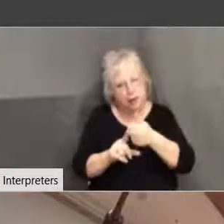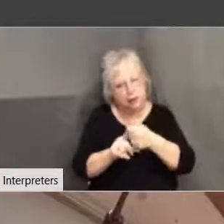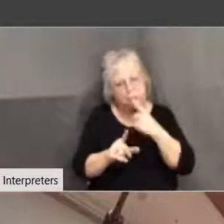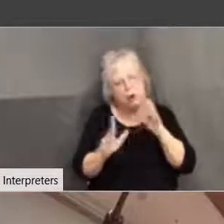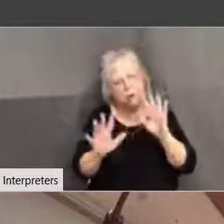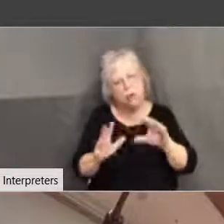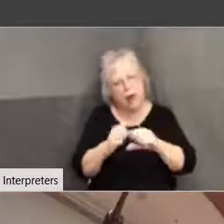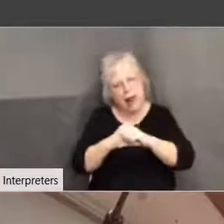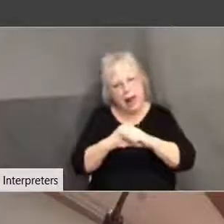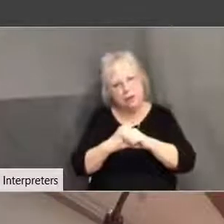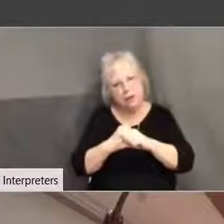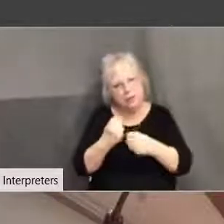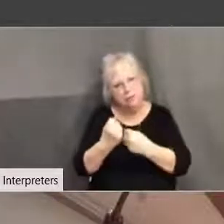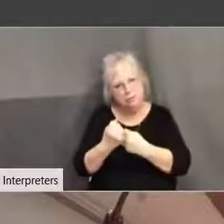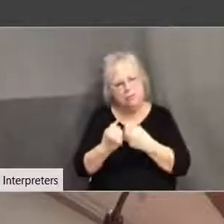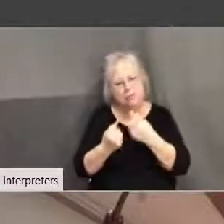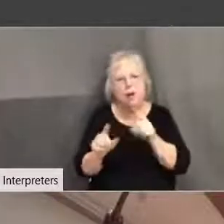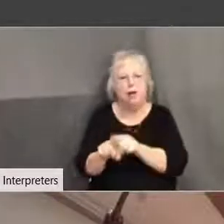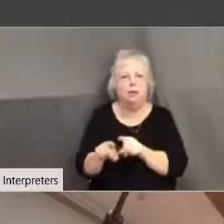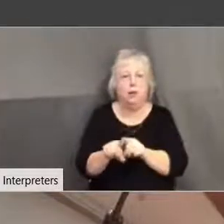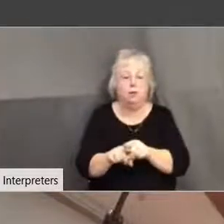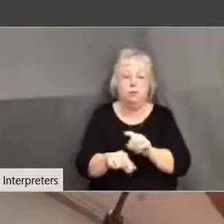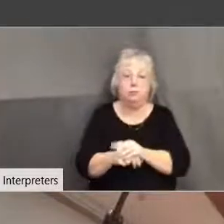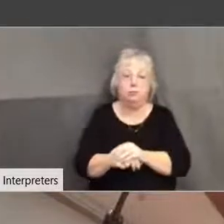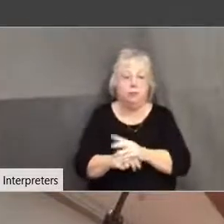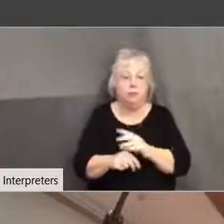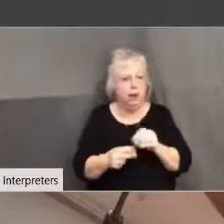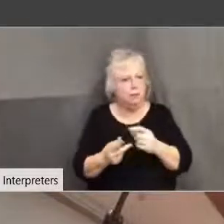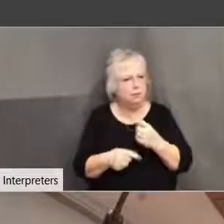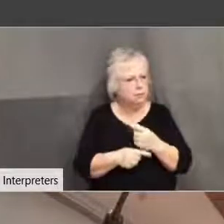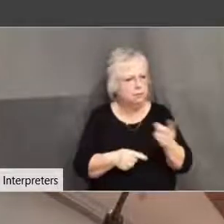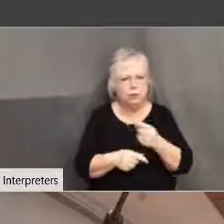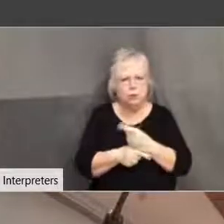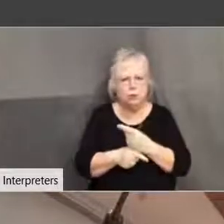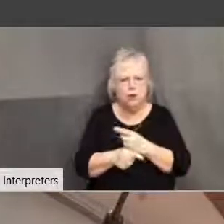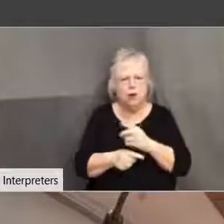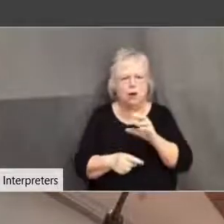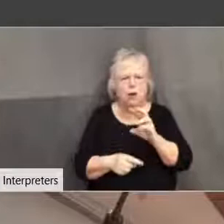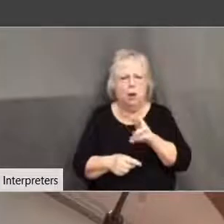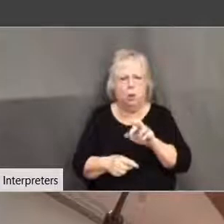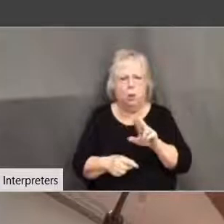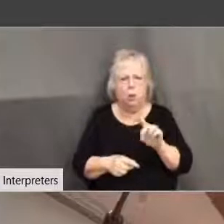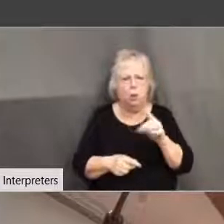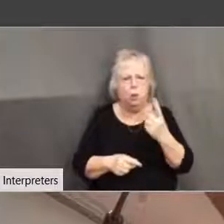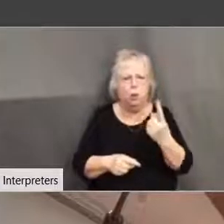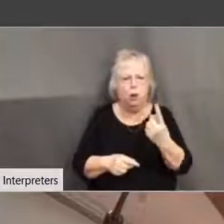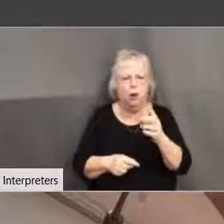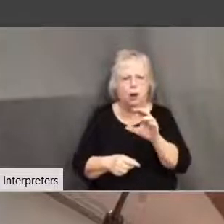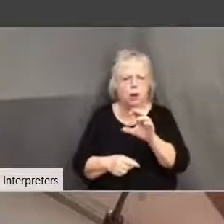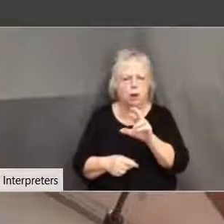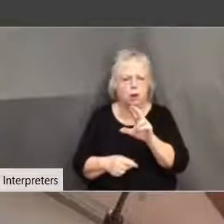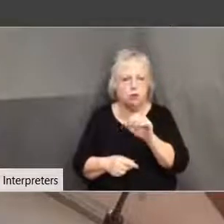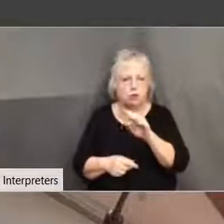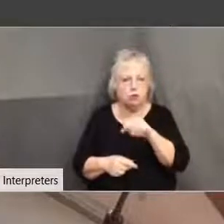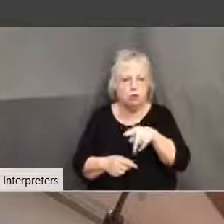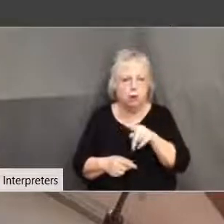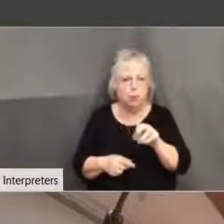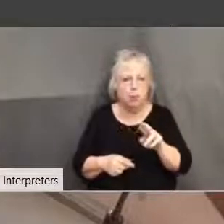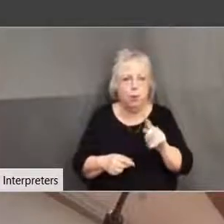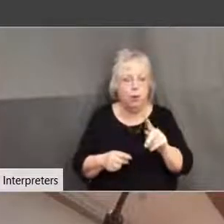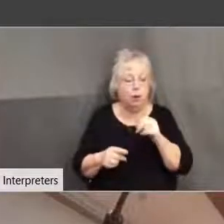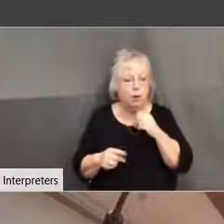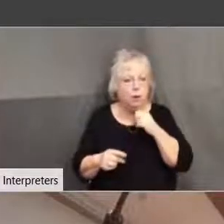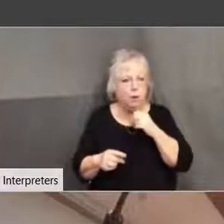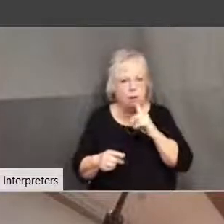And you're right. Ward 1 with Crump Park. I don't think we didn't even talk about that, Director Hendricks, with Crump